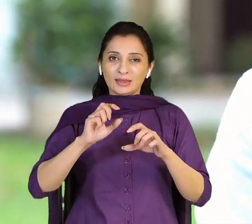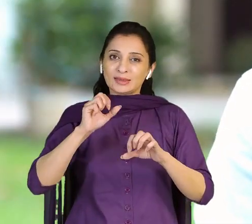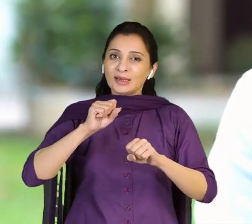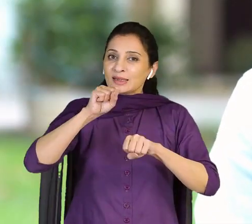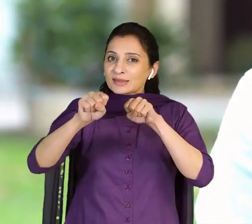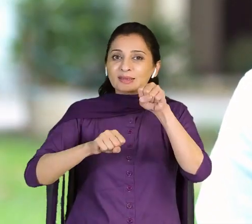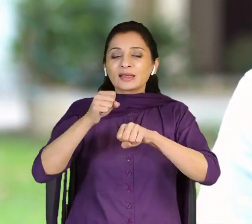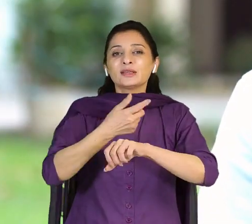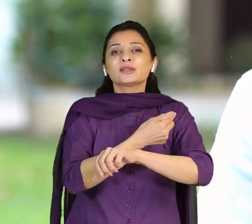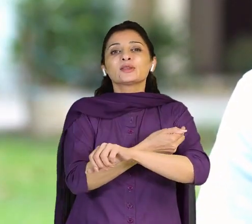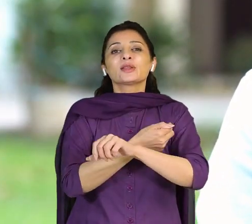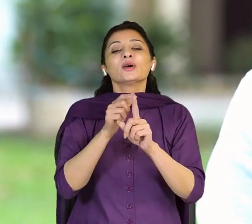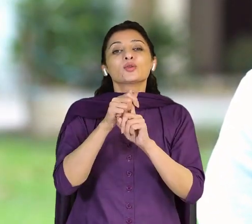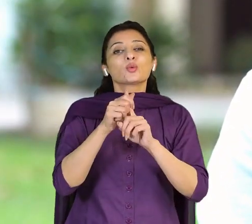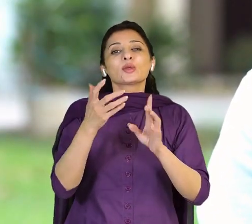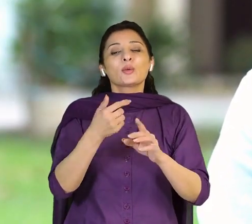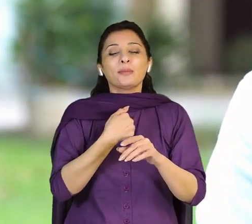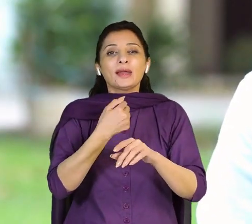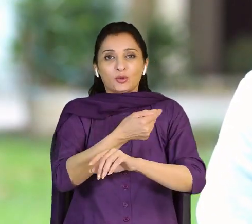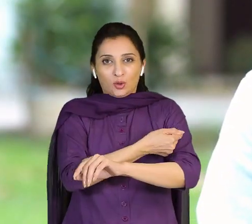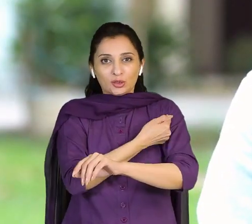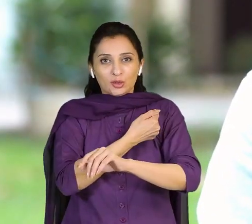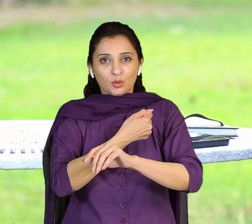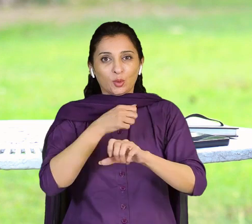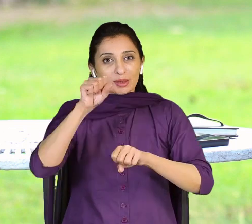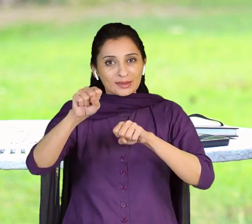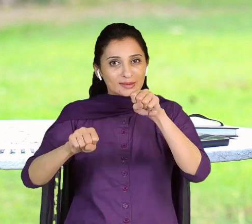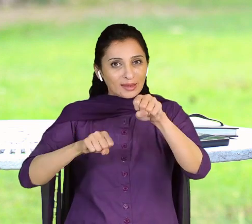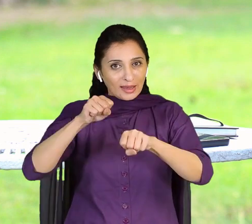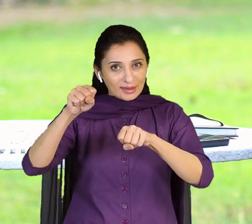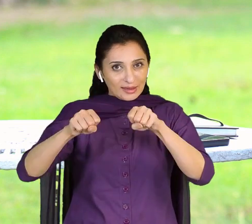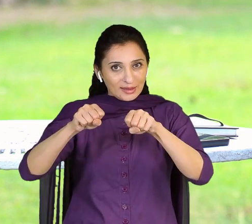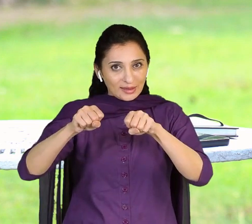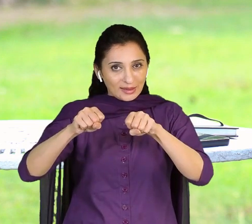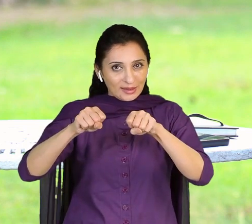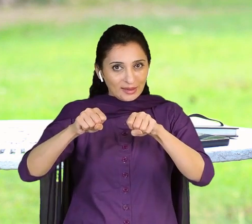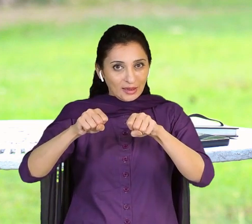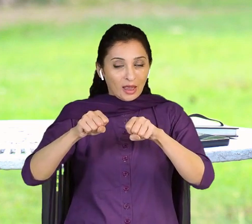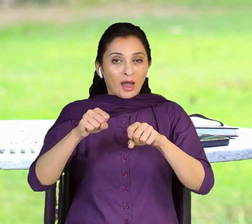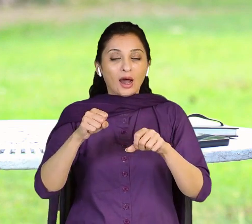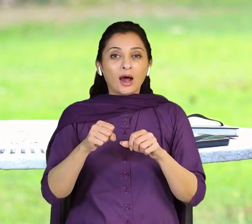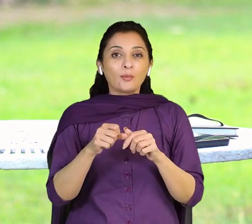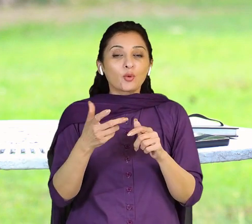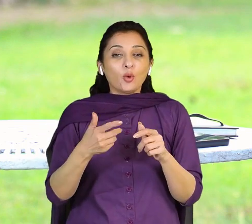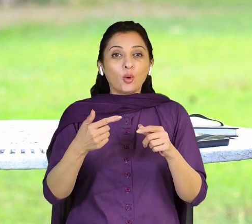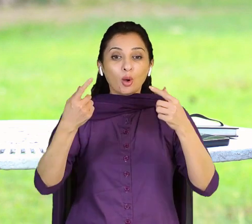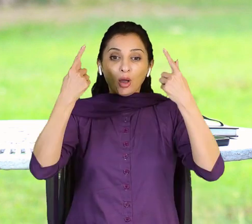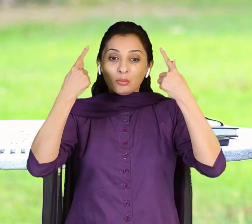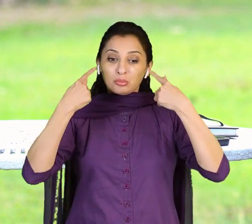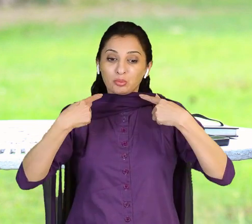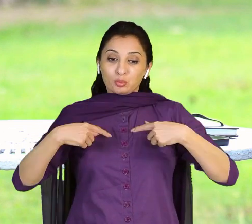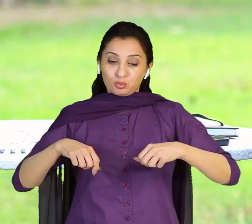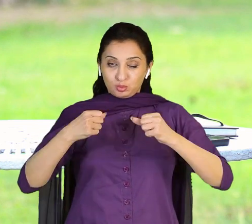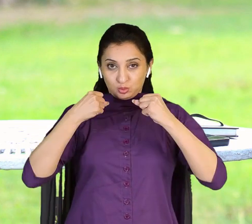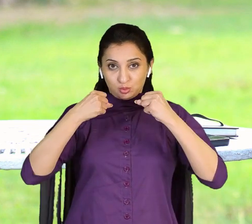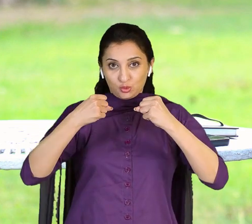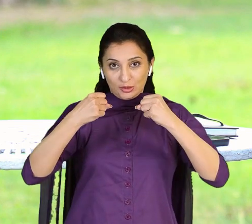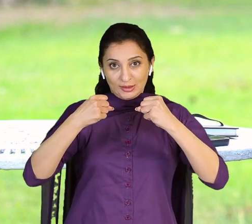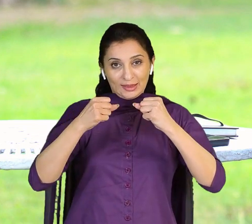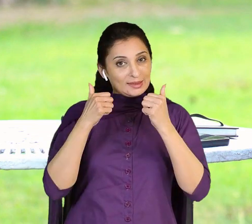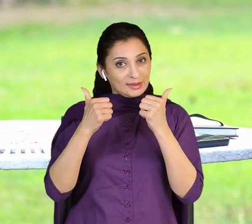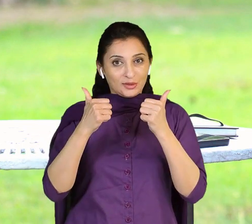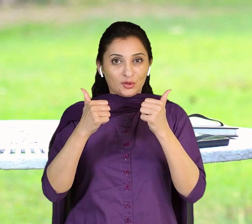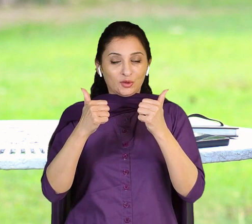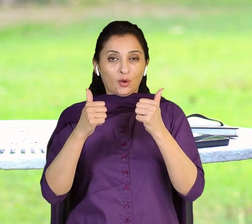a bit about cycling and why cycling is so important. As a doctor, I can vouch for the fact that cycling regularly does not